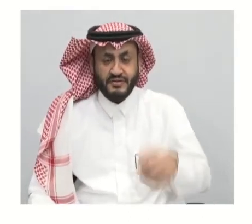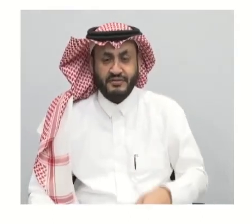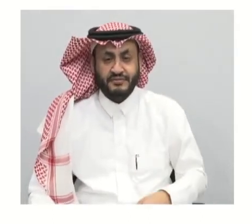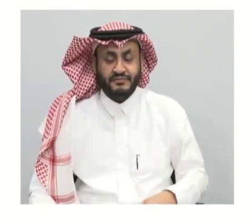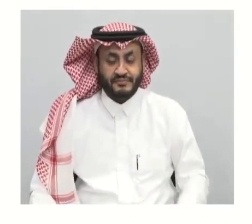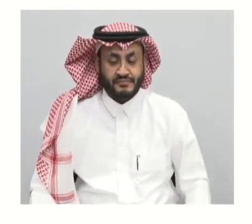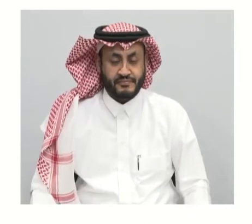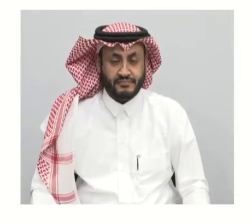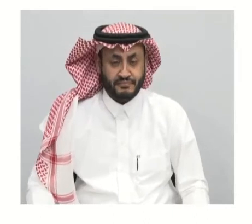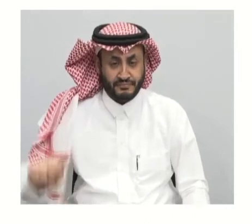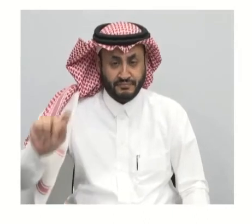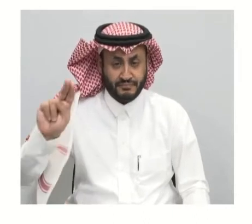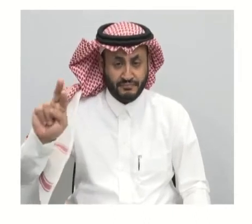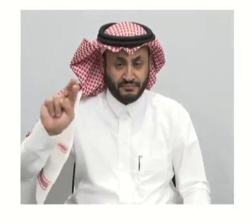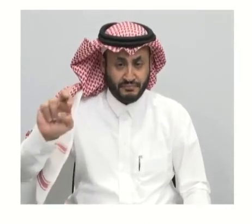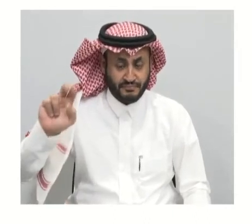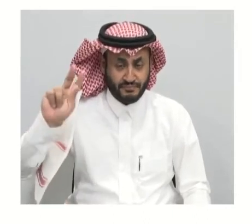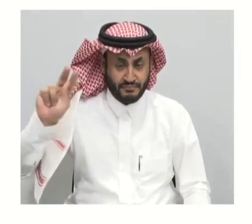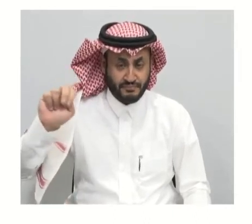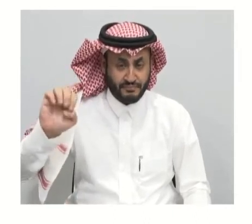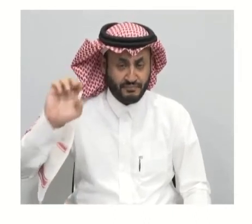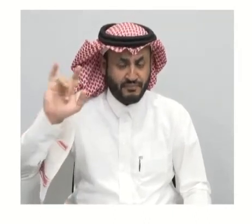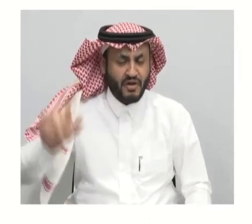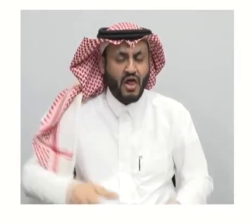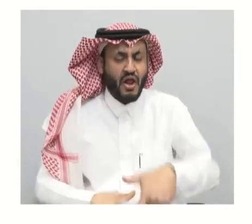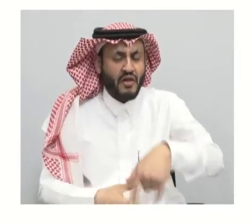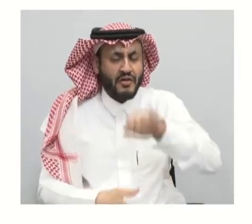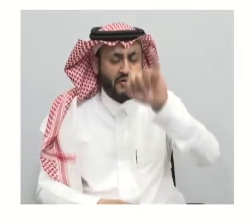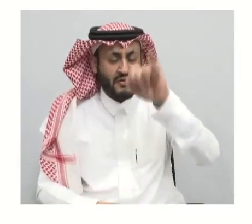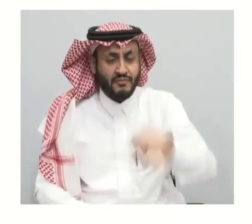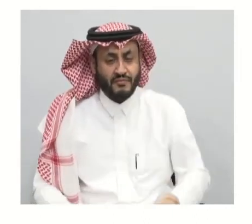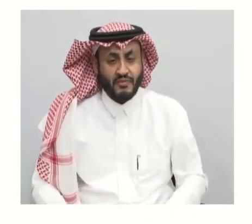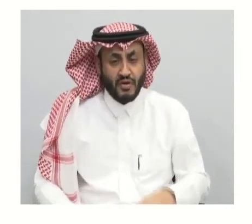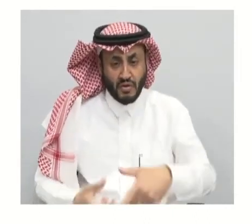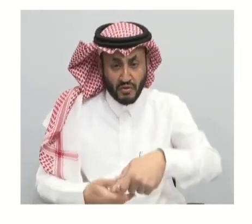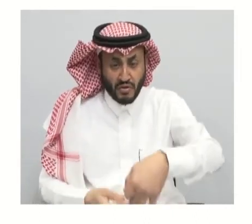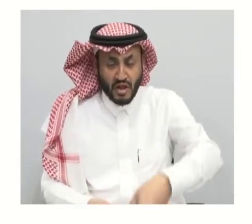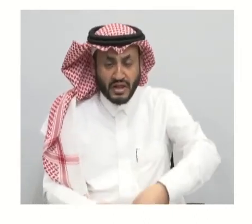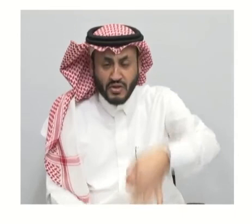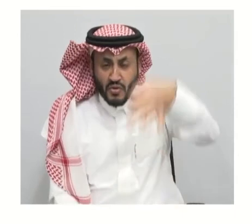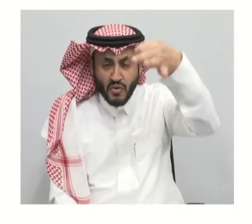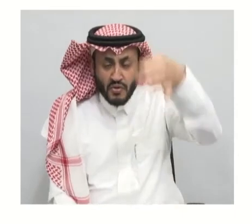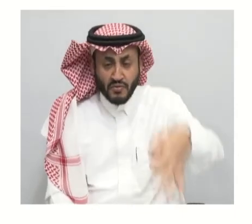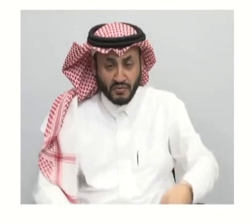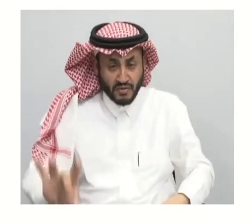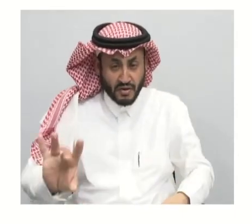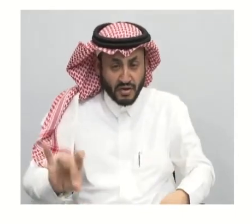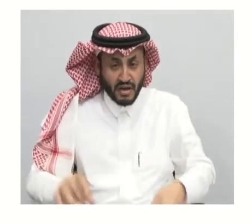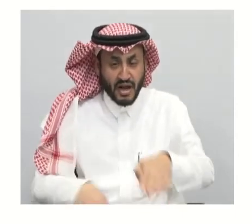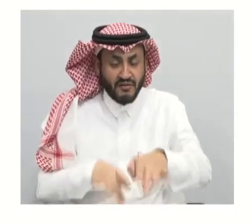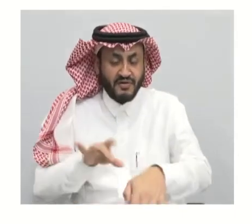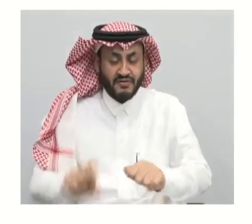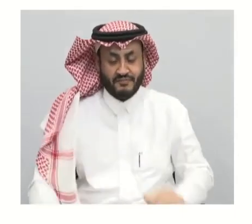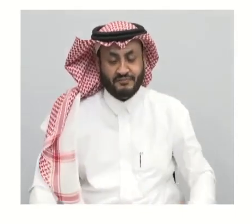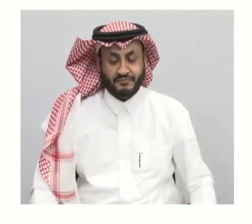here also they use the relative pronoun. Who is 8 feet and 2.8 inches? Who